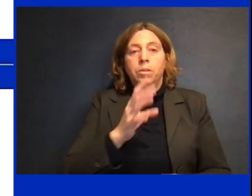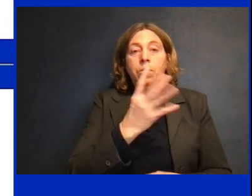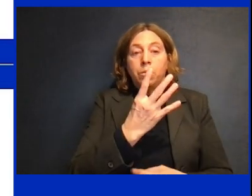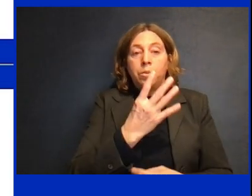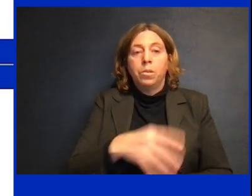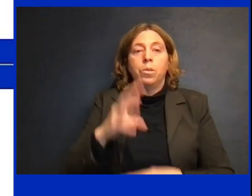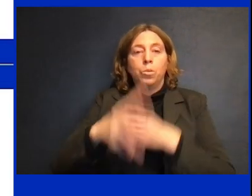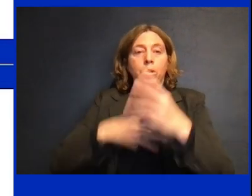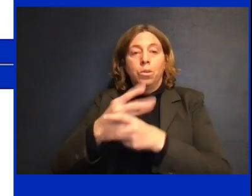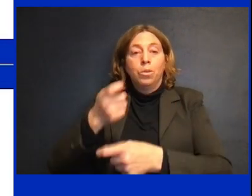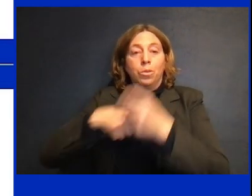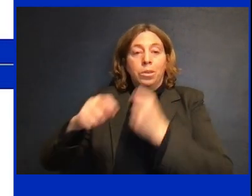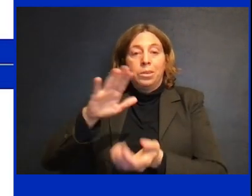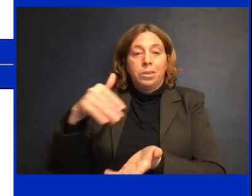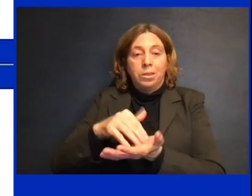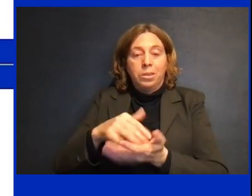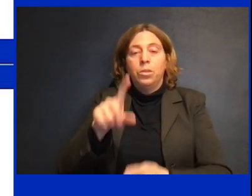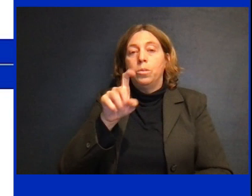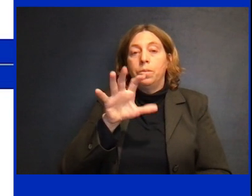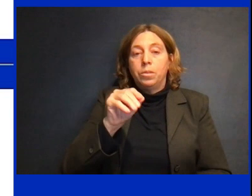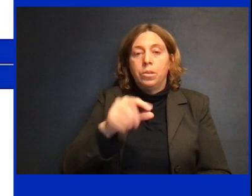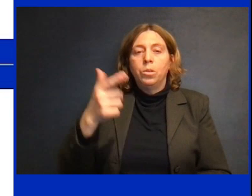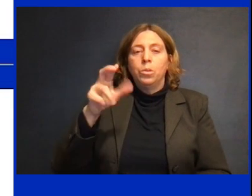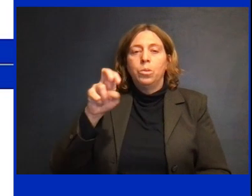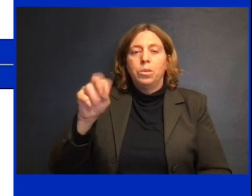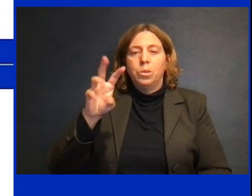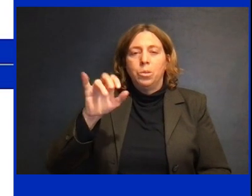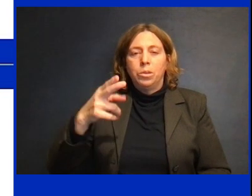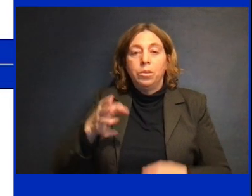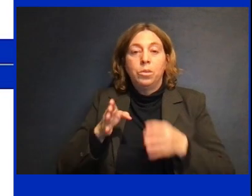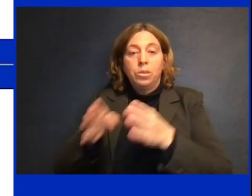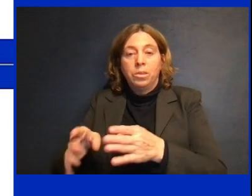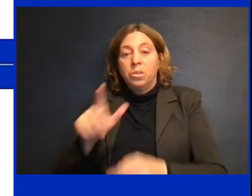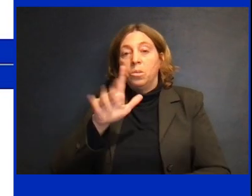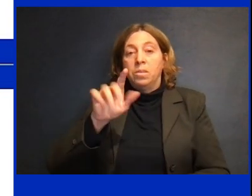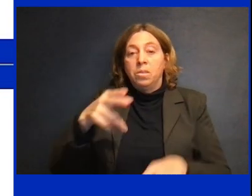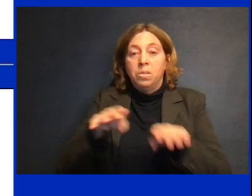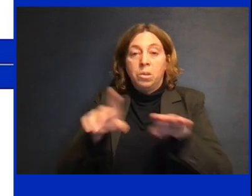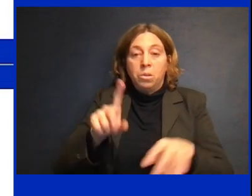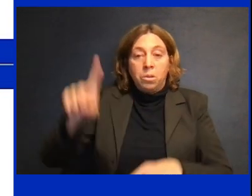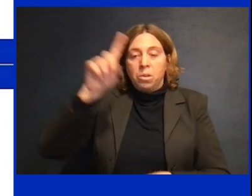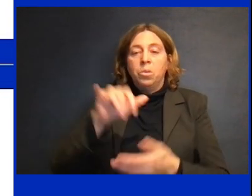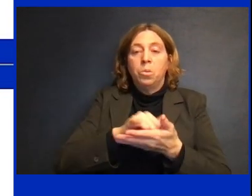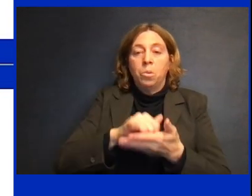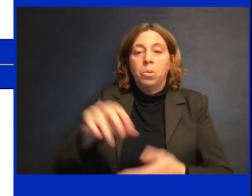Center, 150 Greenwich Street, 25th floor, New York, New York zip code